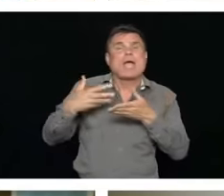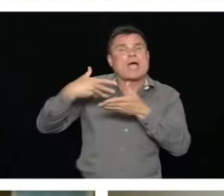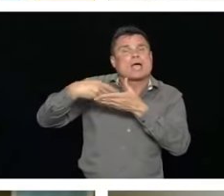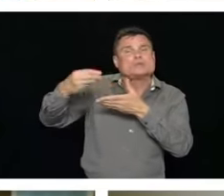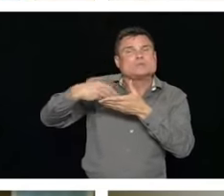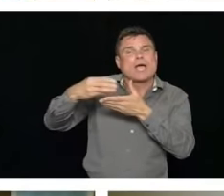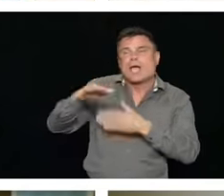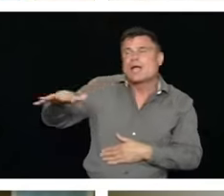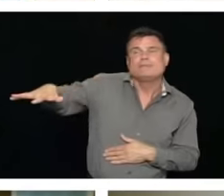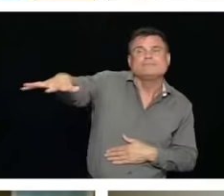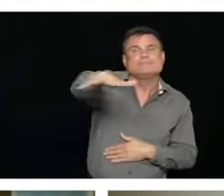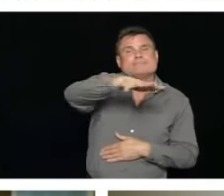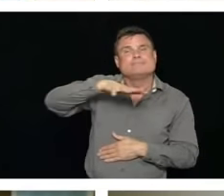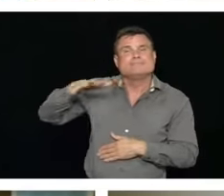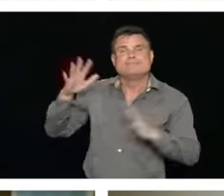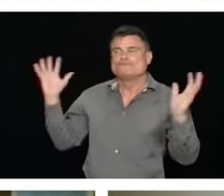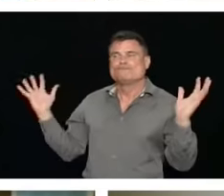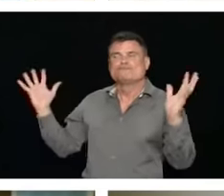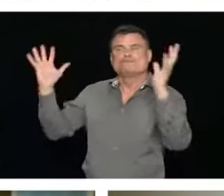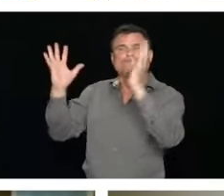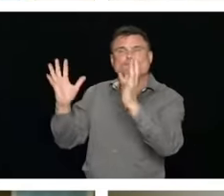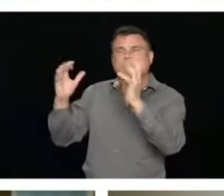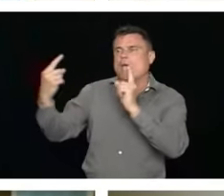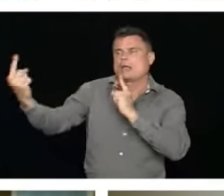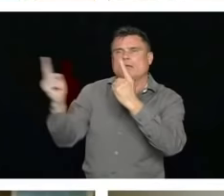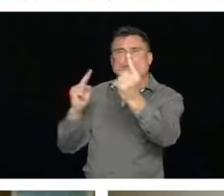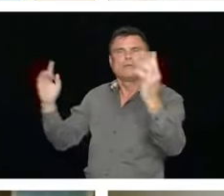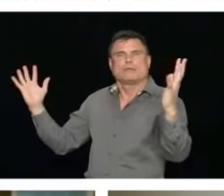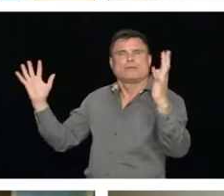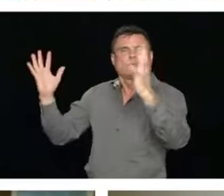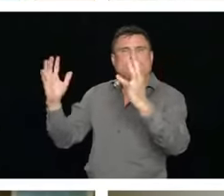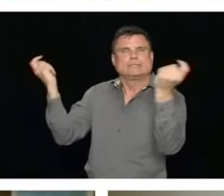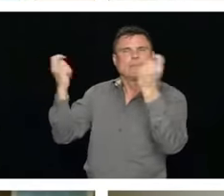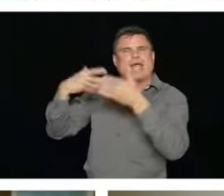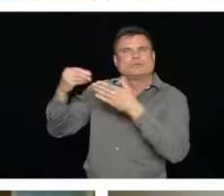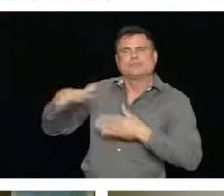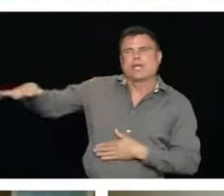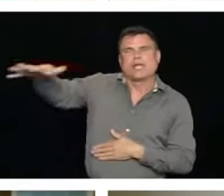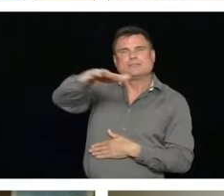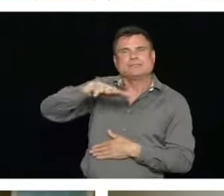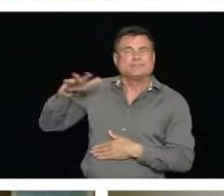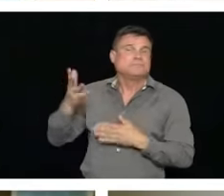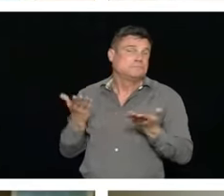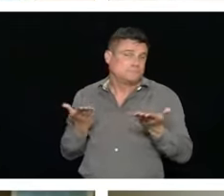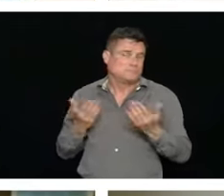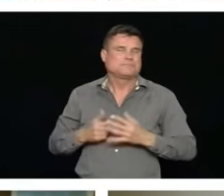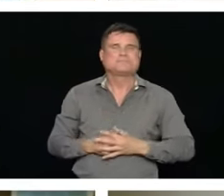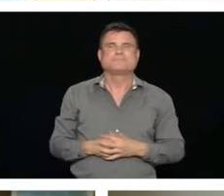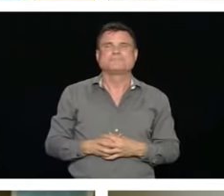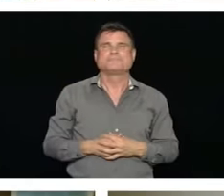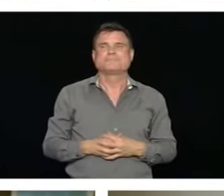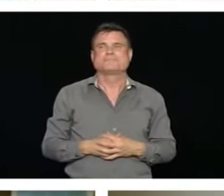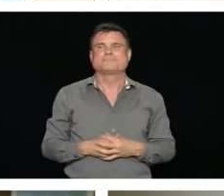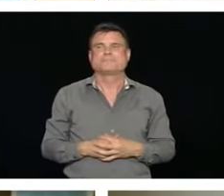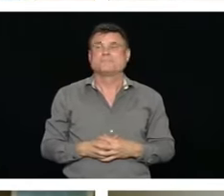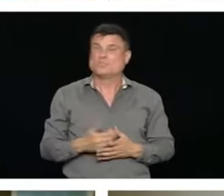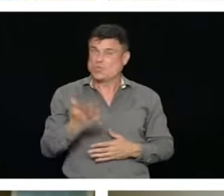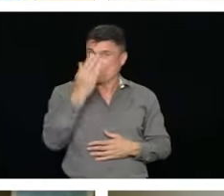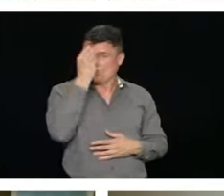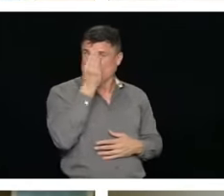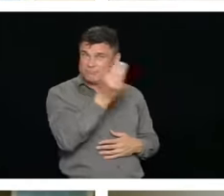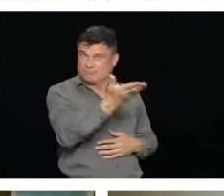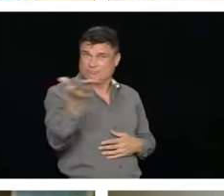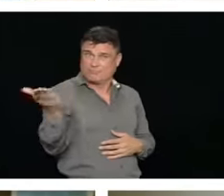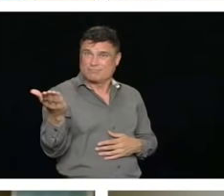Marie from Coquitlam that people are really thinking hard about this and trying really hard to come up with some really